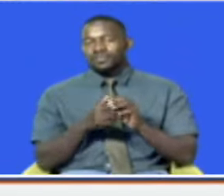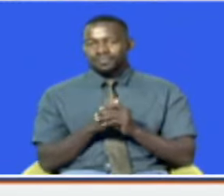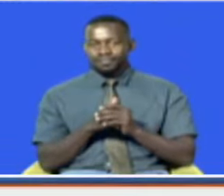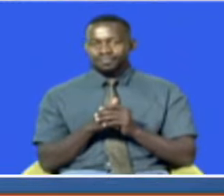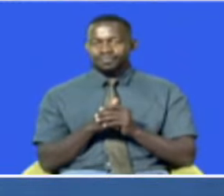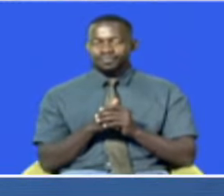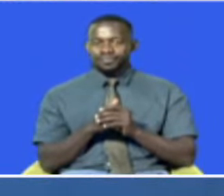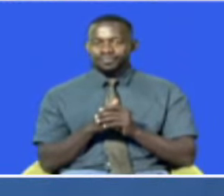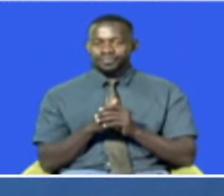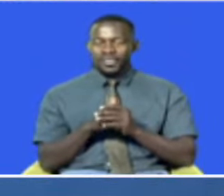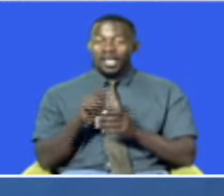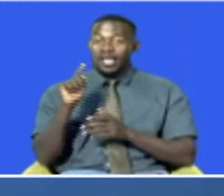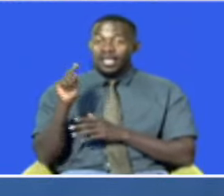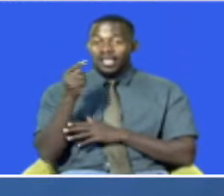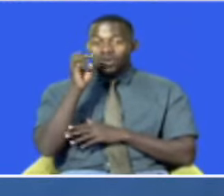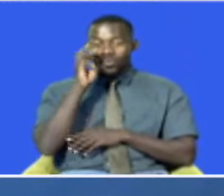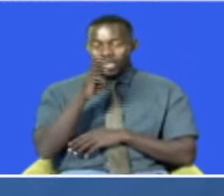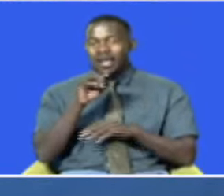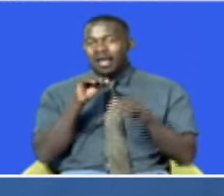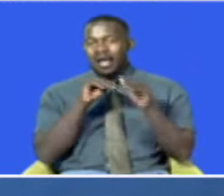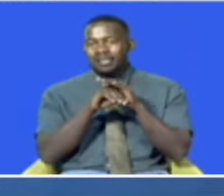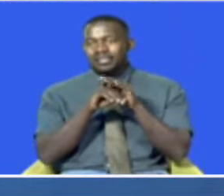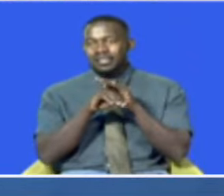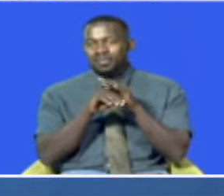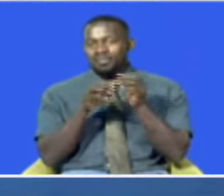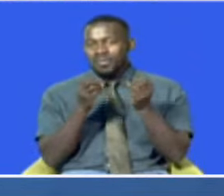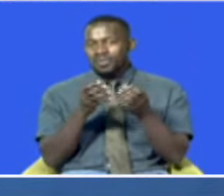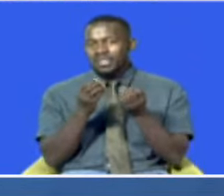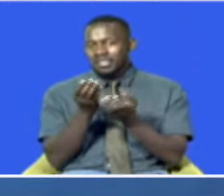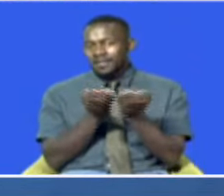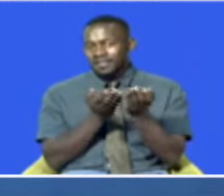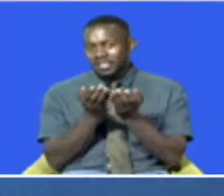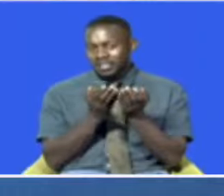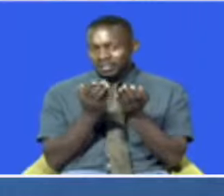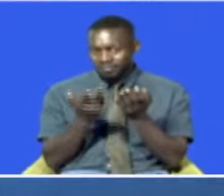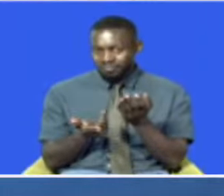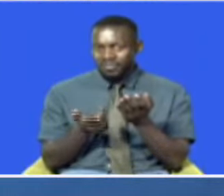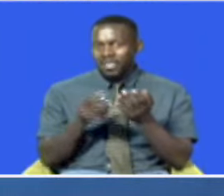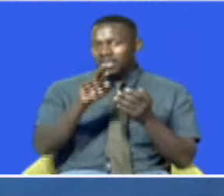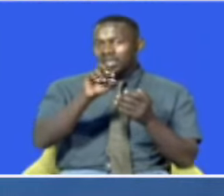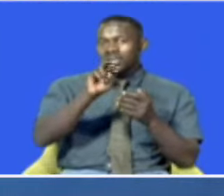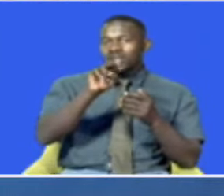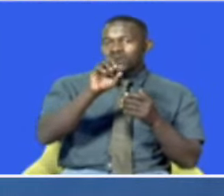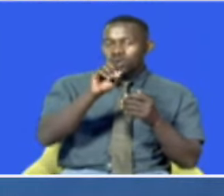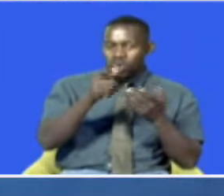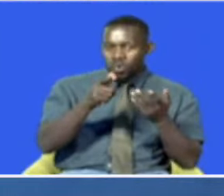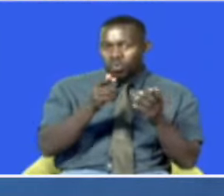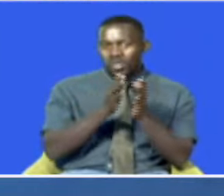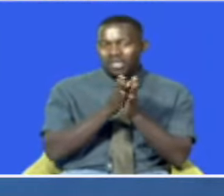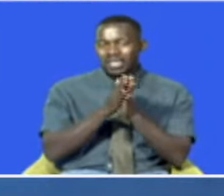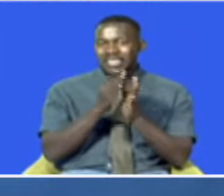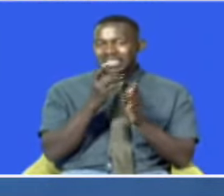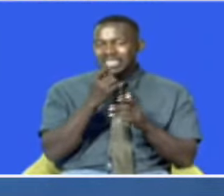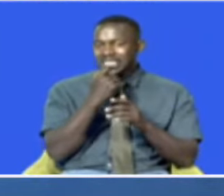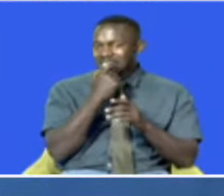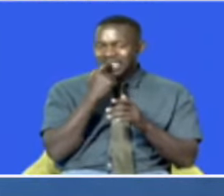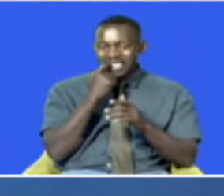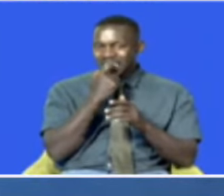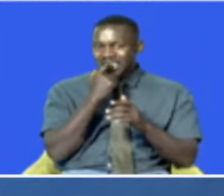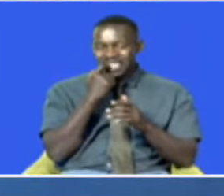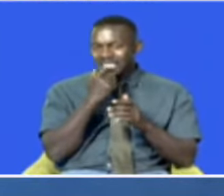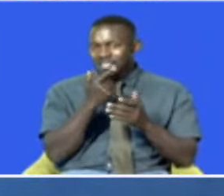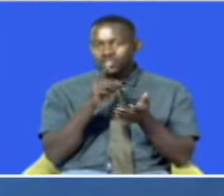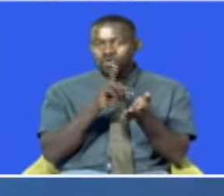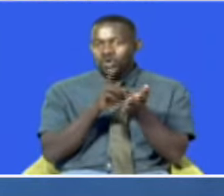Now, Kenyans will be able to access a number of services, including renal and oncology, under the new Social Health Authority.